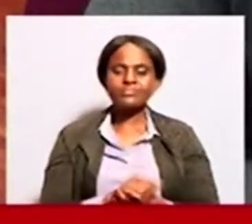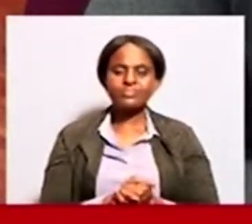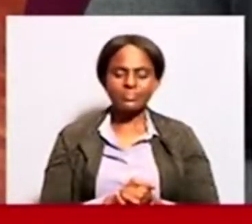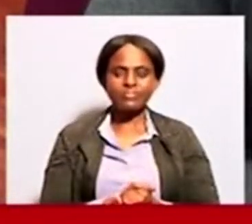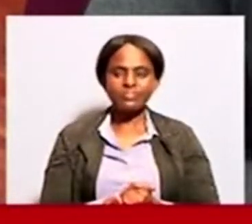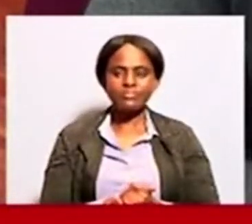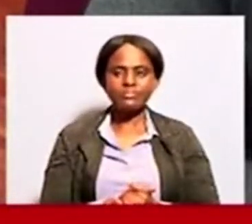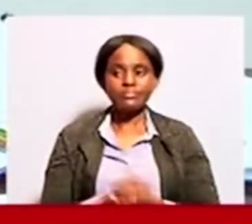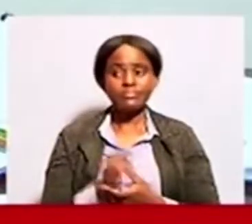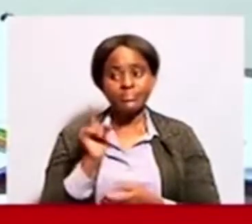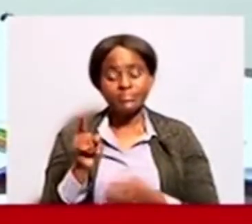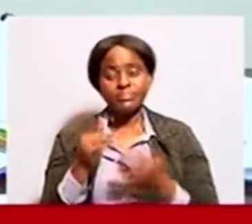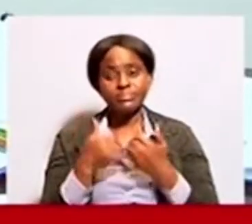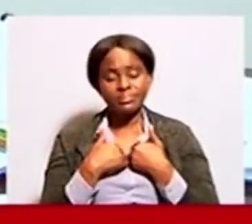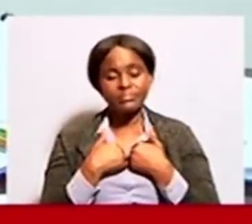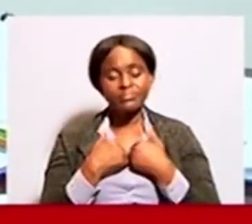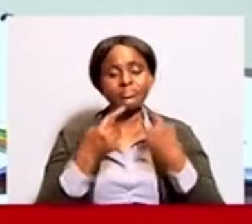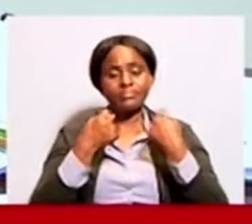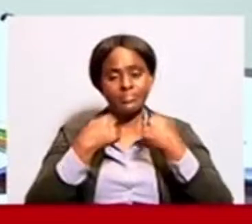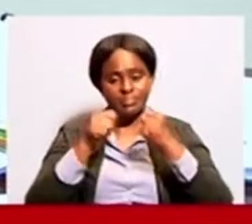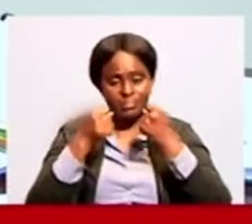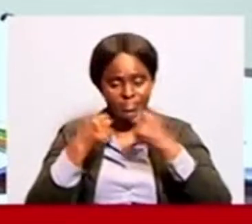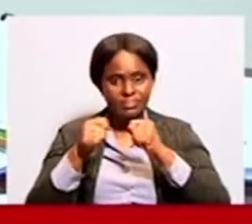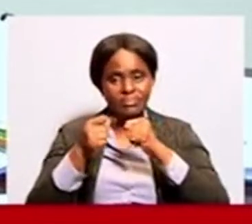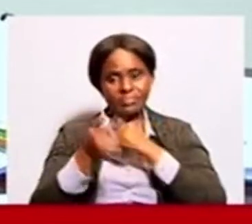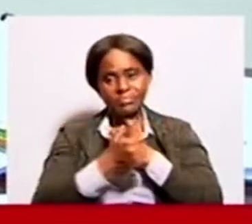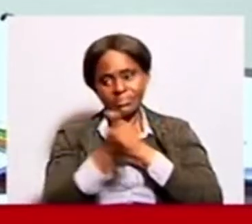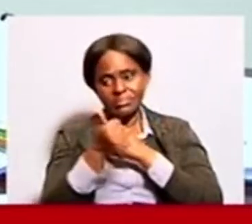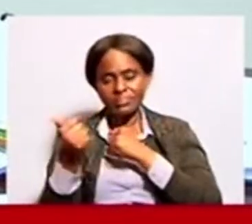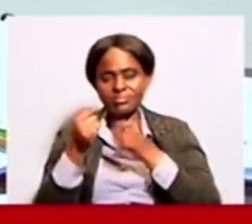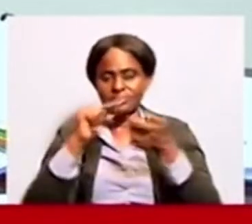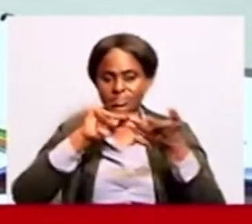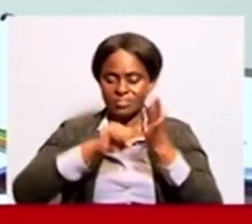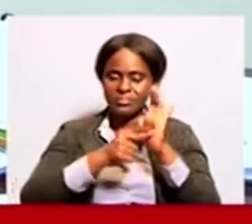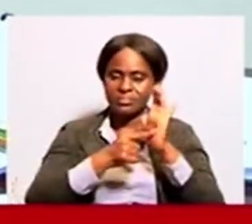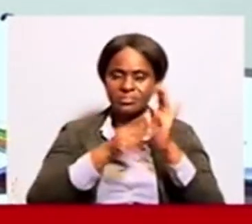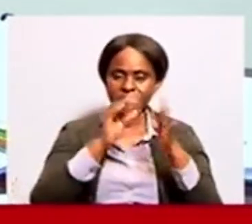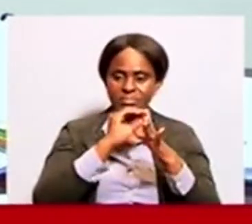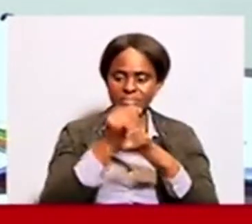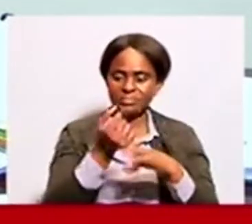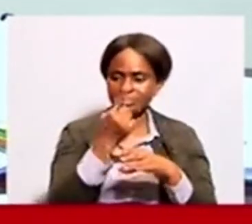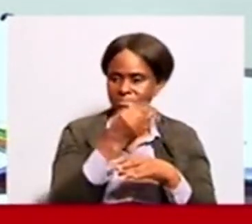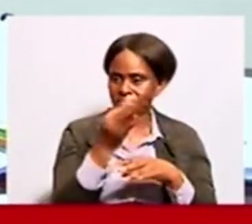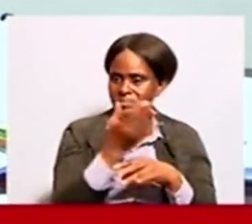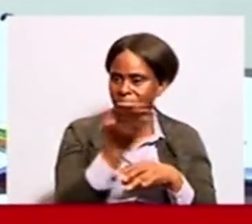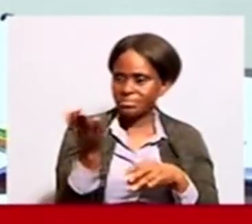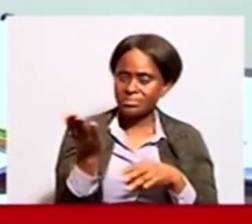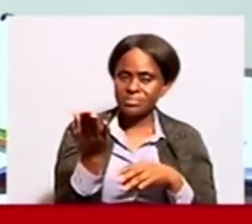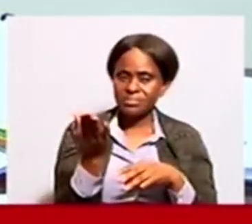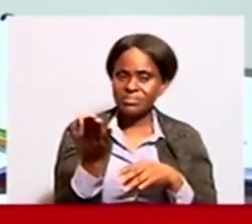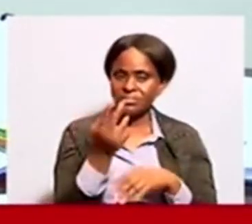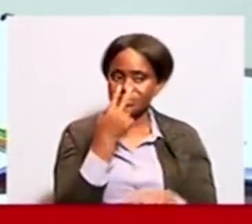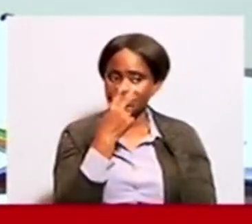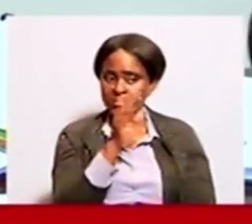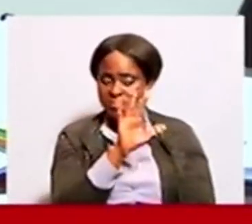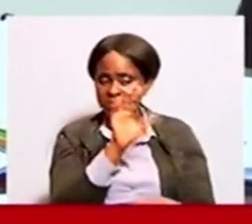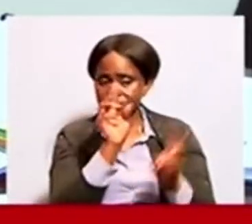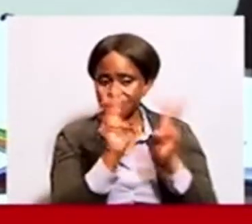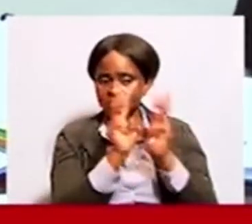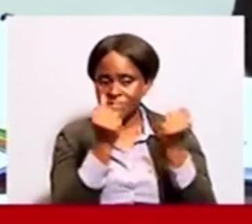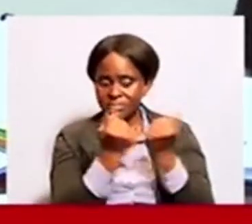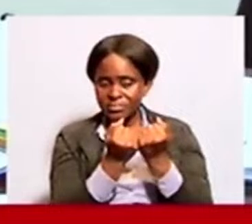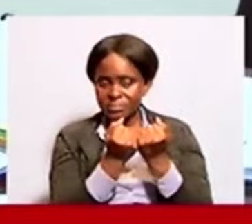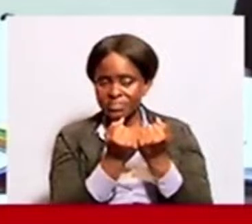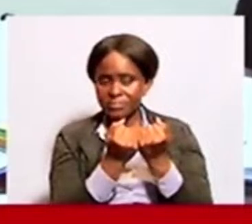Chair. Have you had any point, or one of you seen his workshop